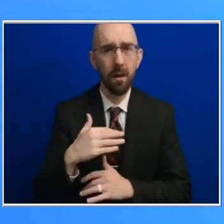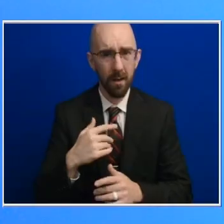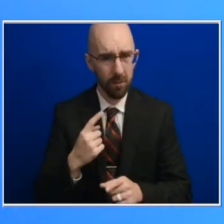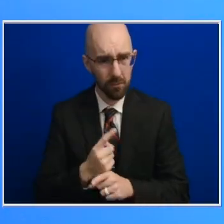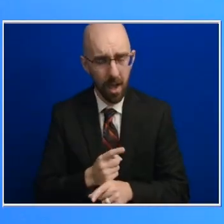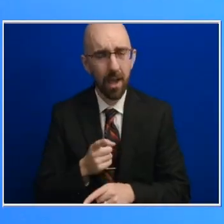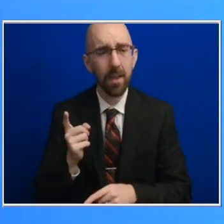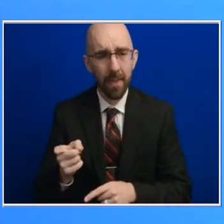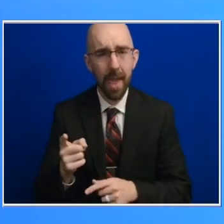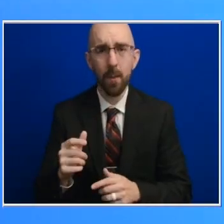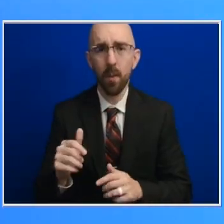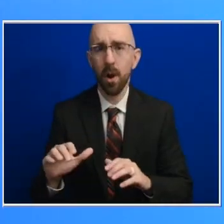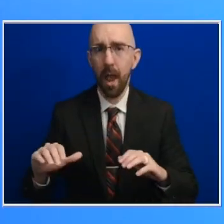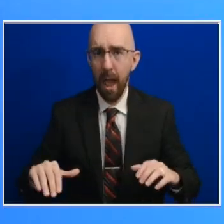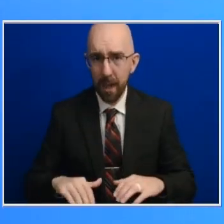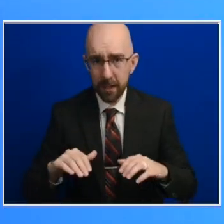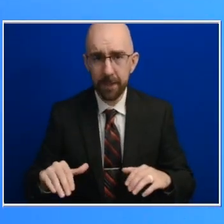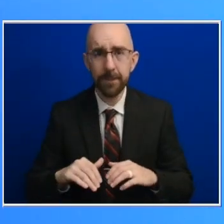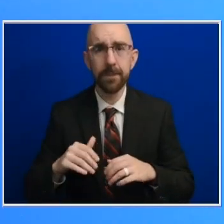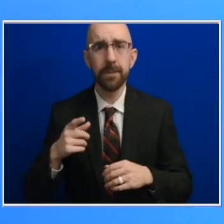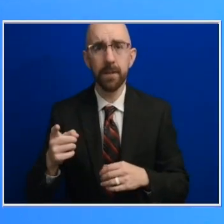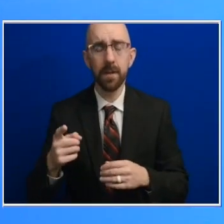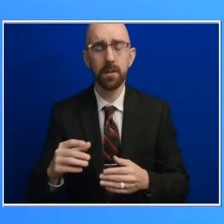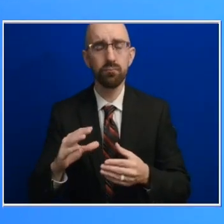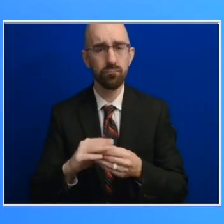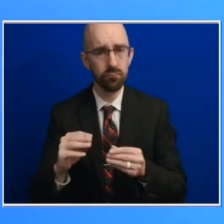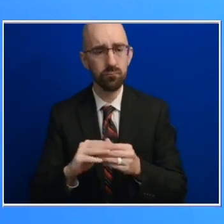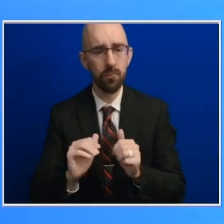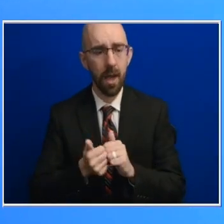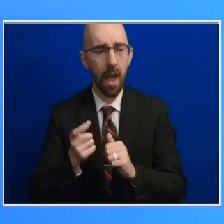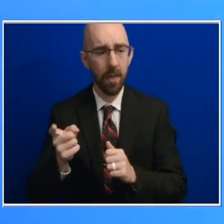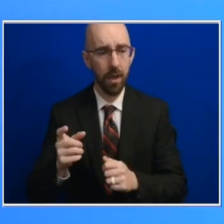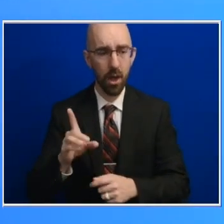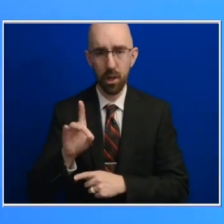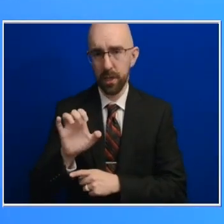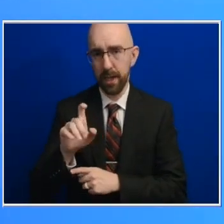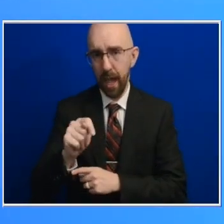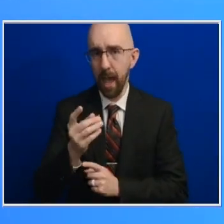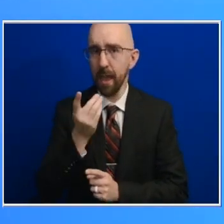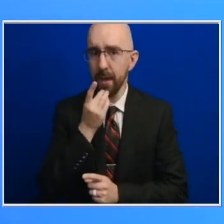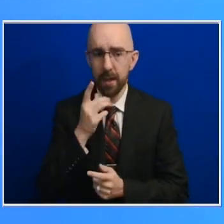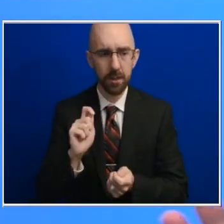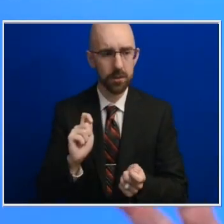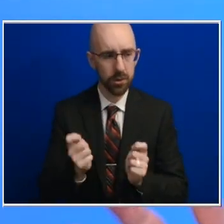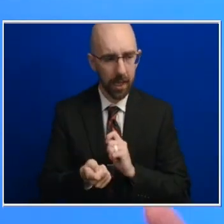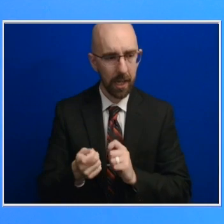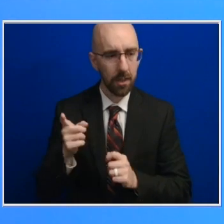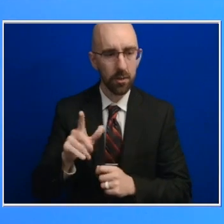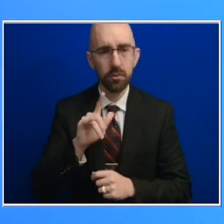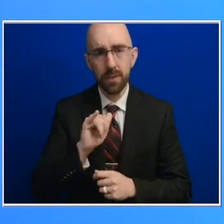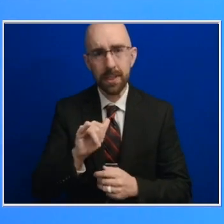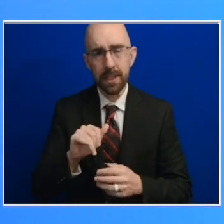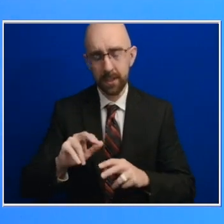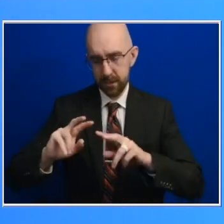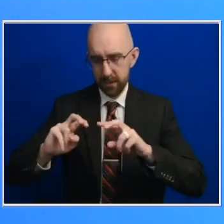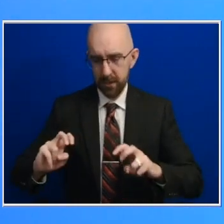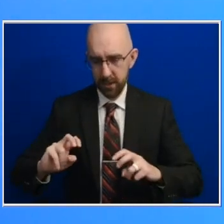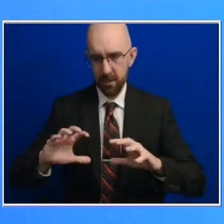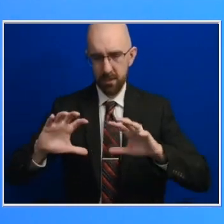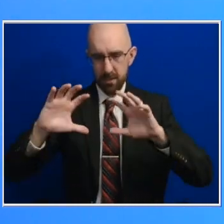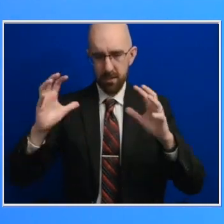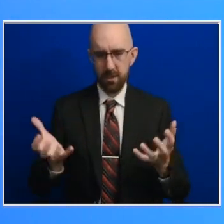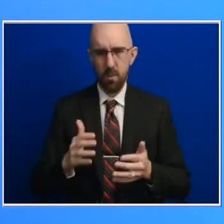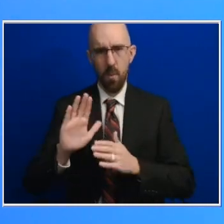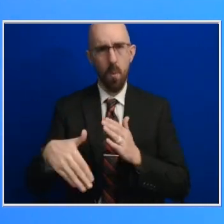being active, they were talking about how they had changed their diets, and they were really looking at like this whole picture, right?